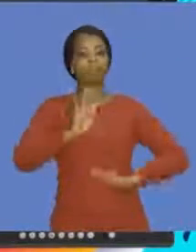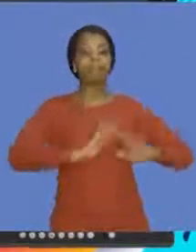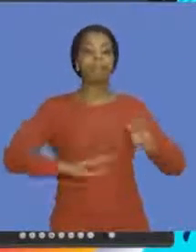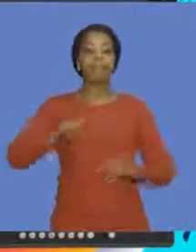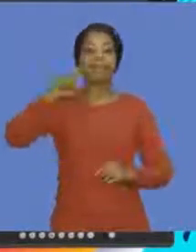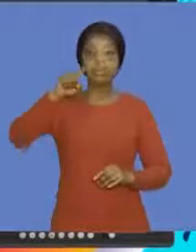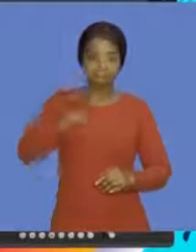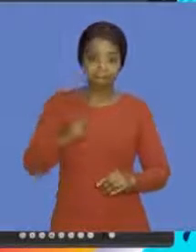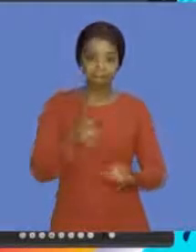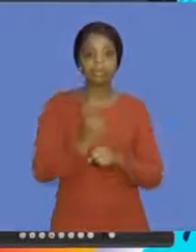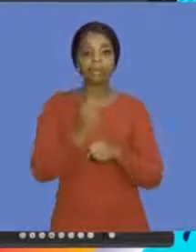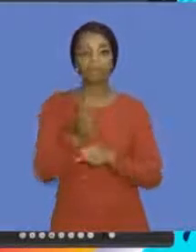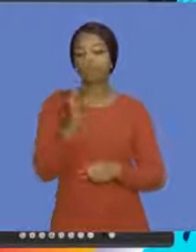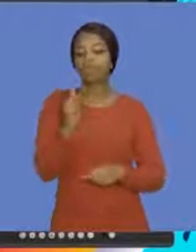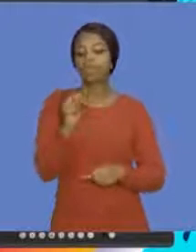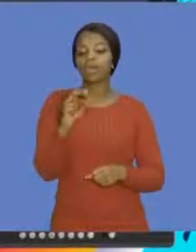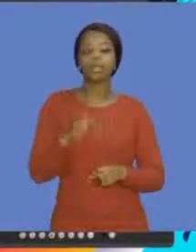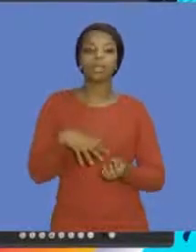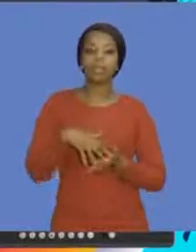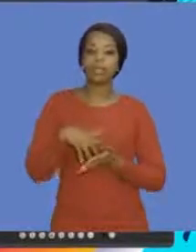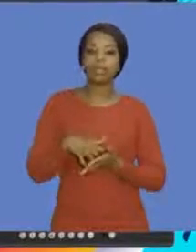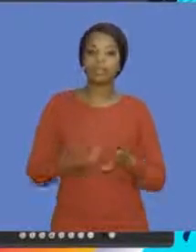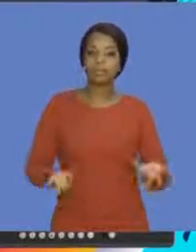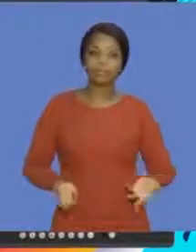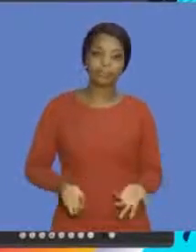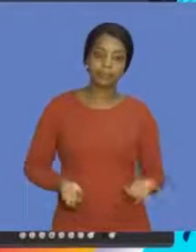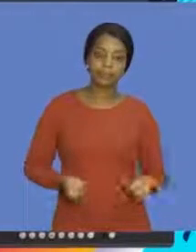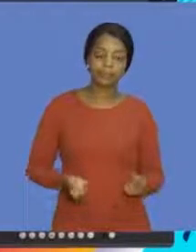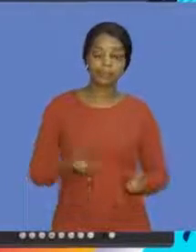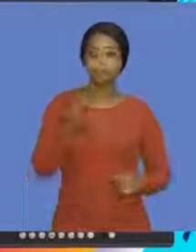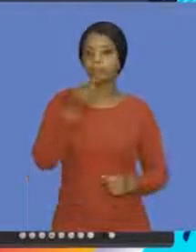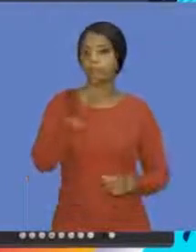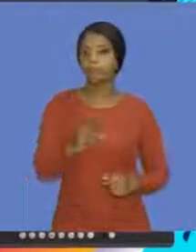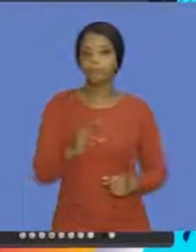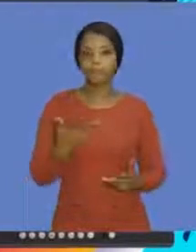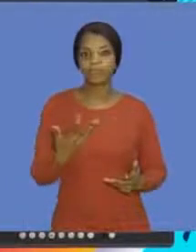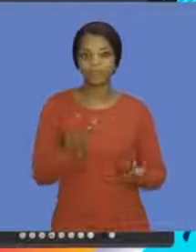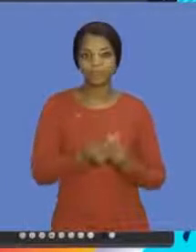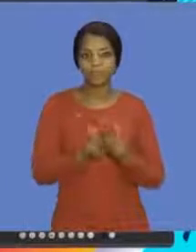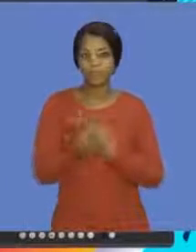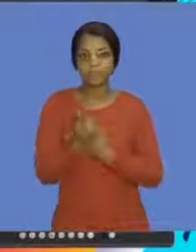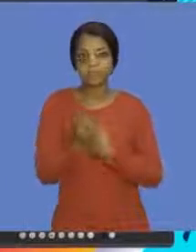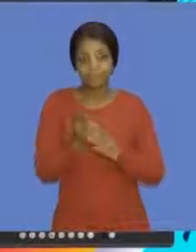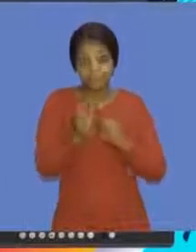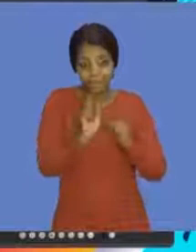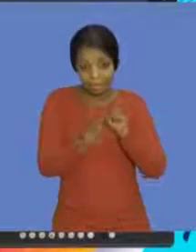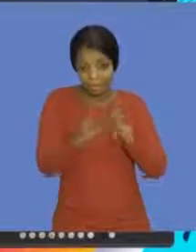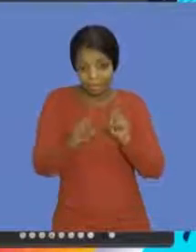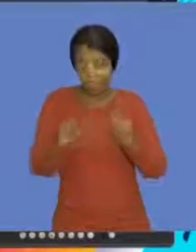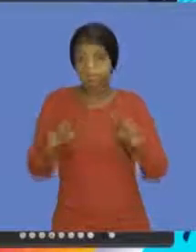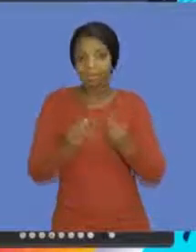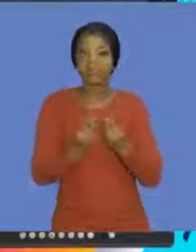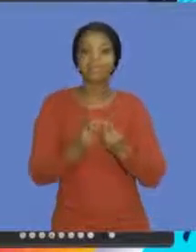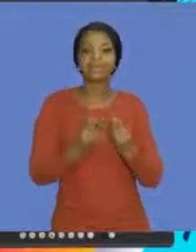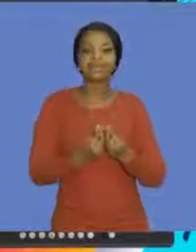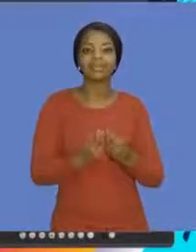to deal with at that particular time, or it has to do with maybe elections and all of those. So those are all the